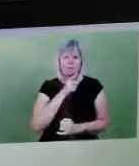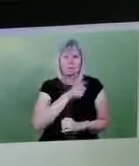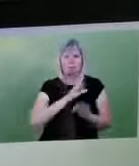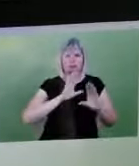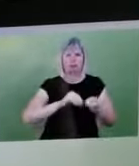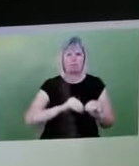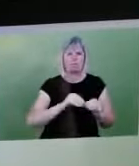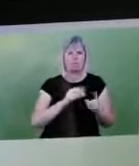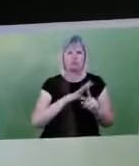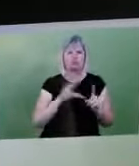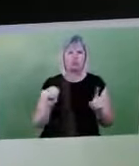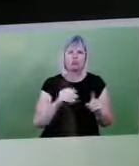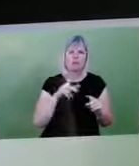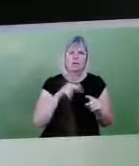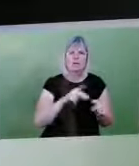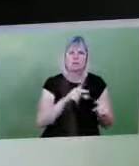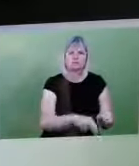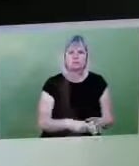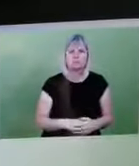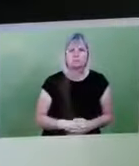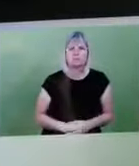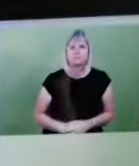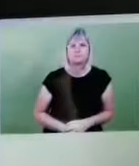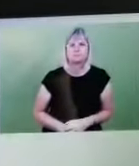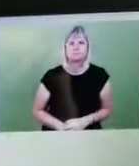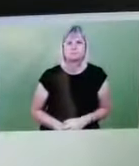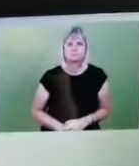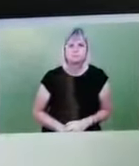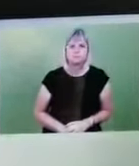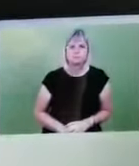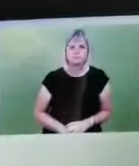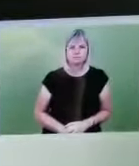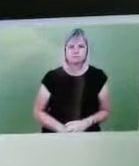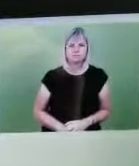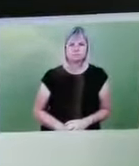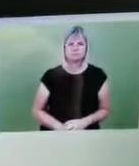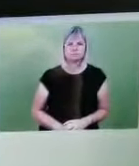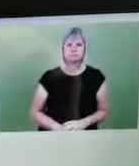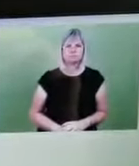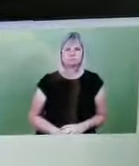composite. Thank you. Can I get the next delegate, please?